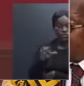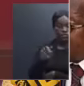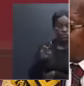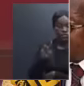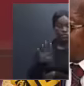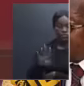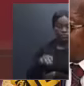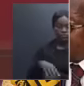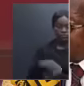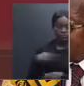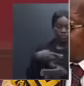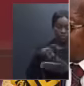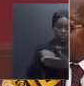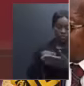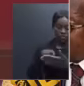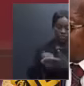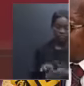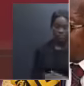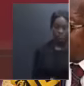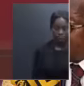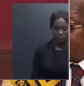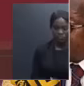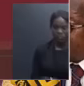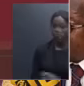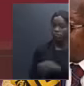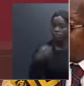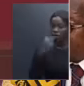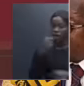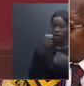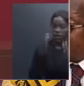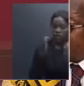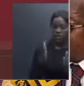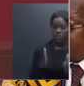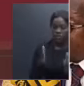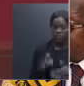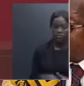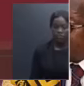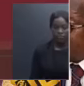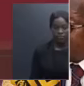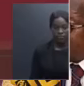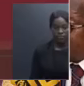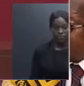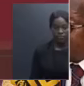2024. It reads, Mr. Speaker,